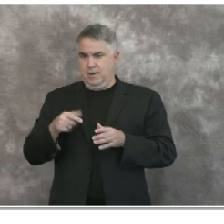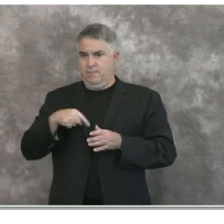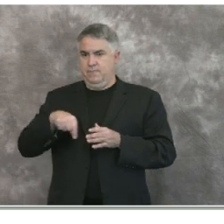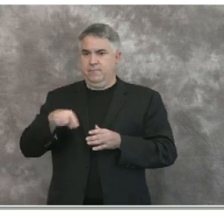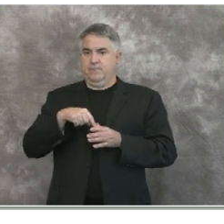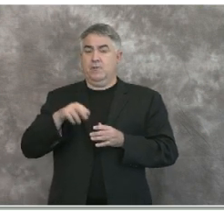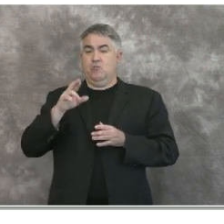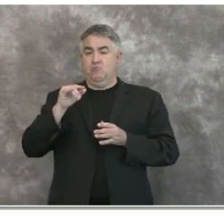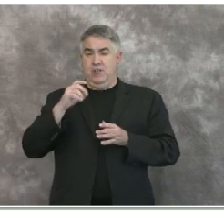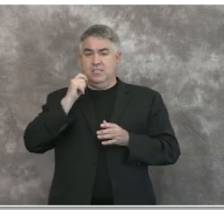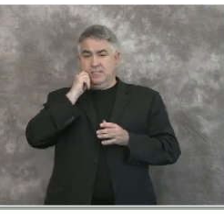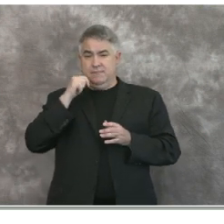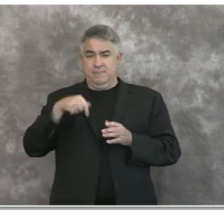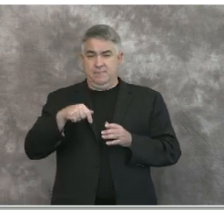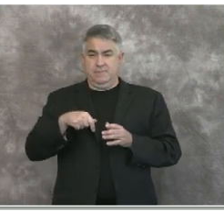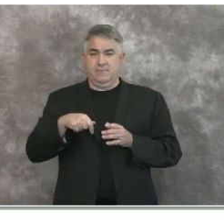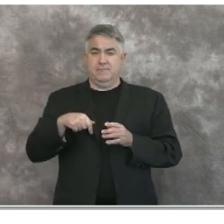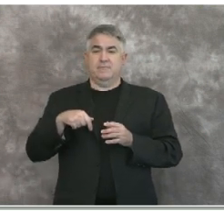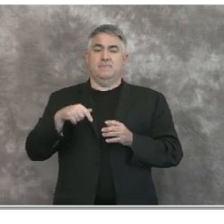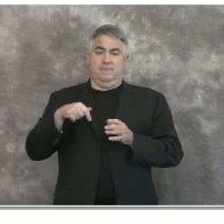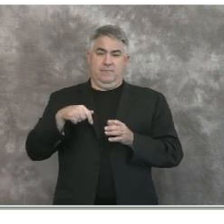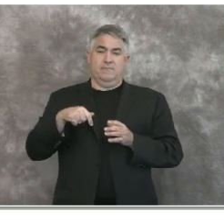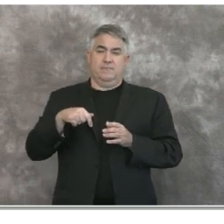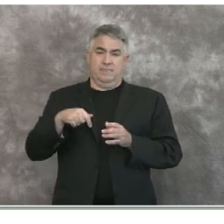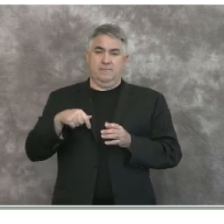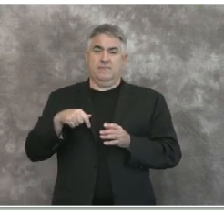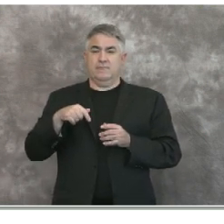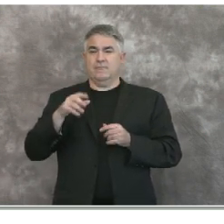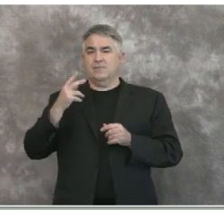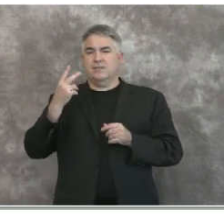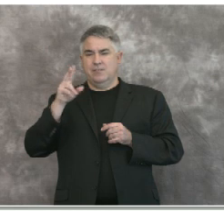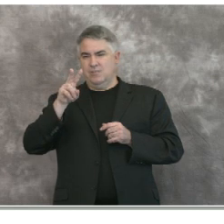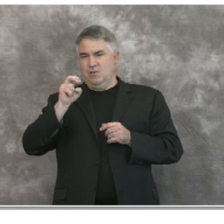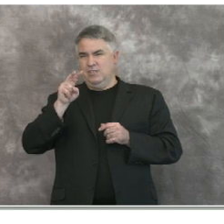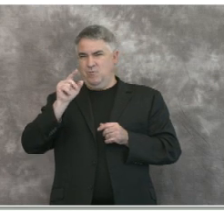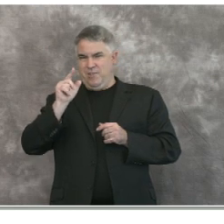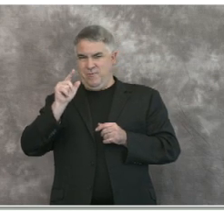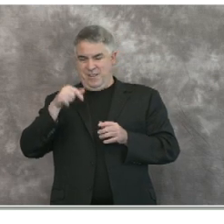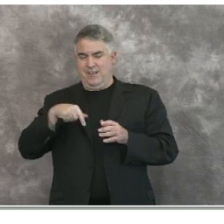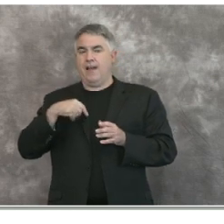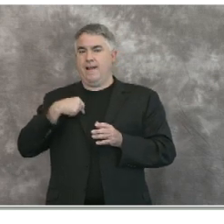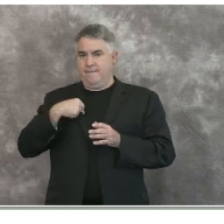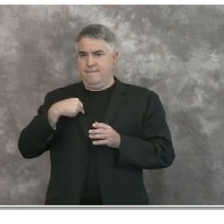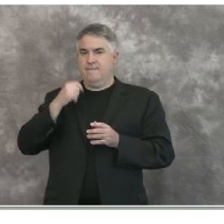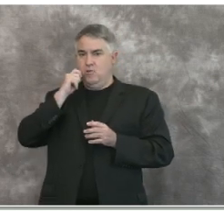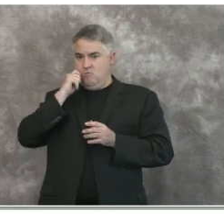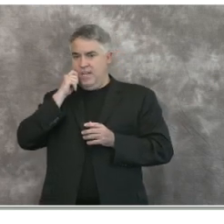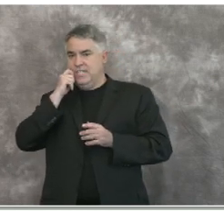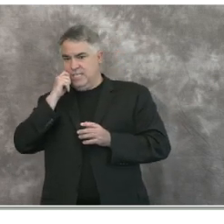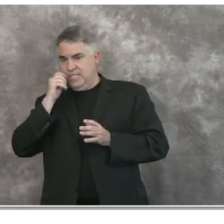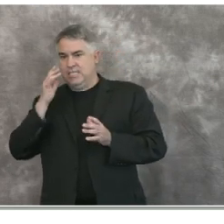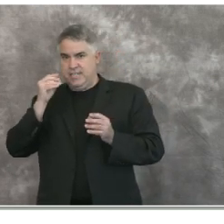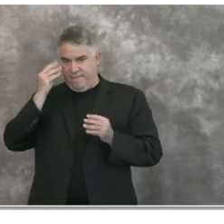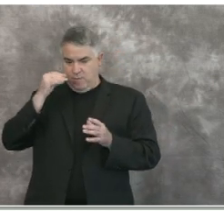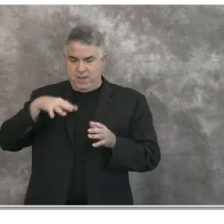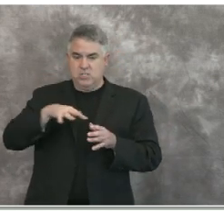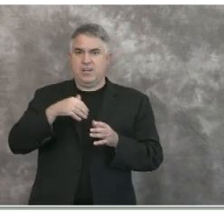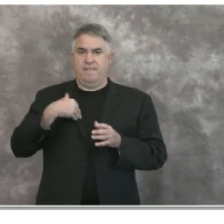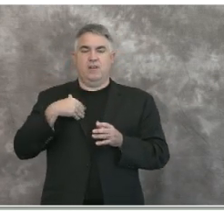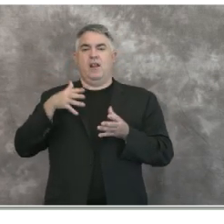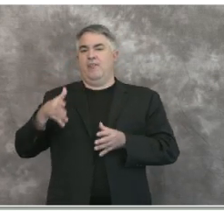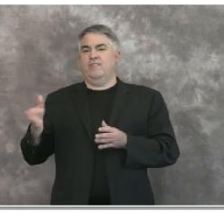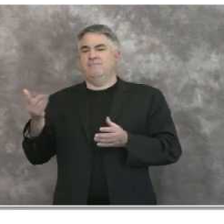for 97%, which is 223 of the 230. And this means 7